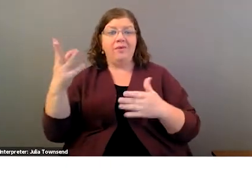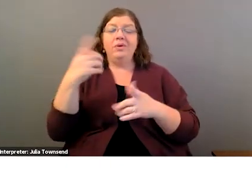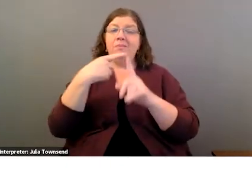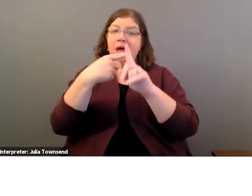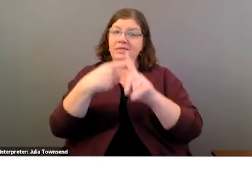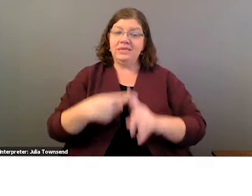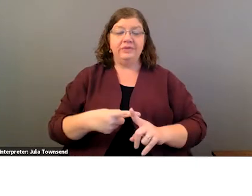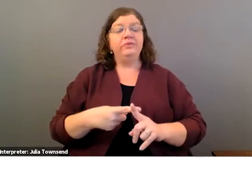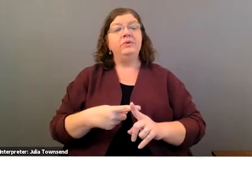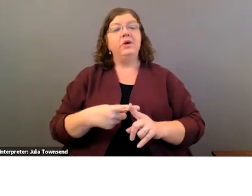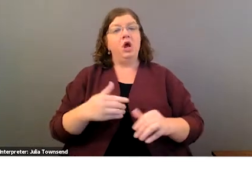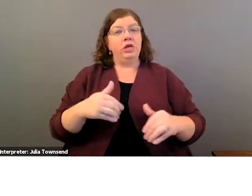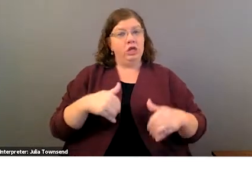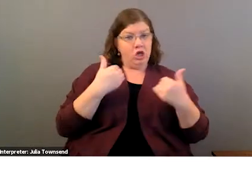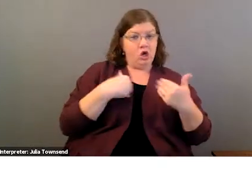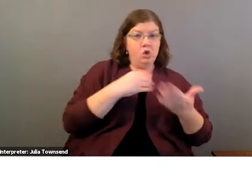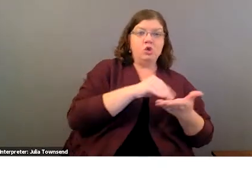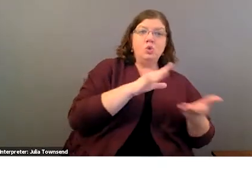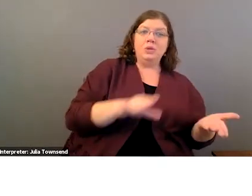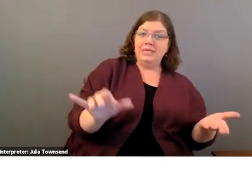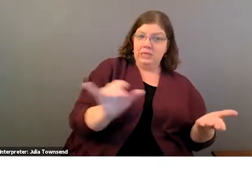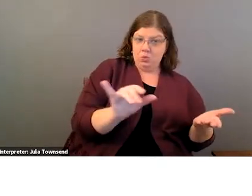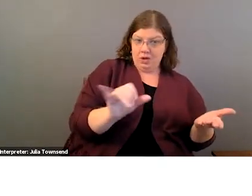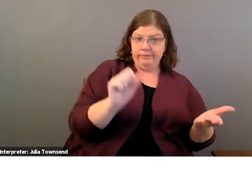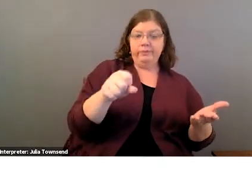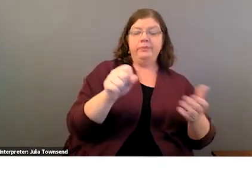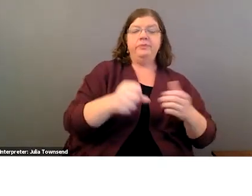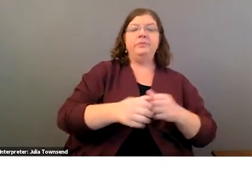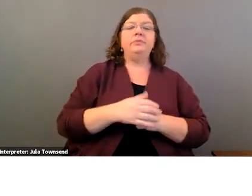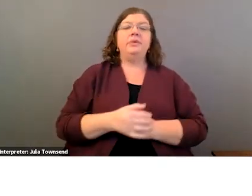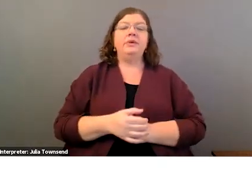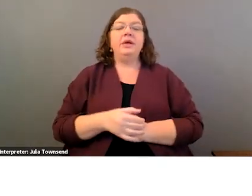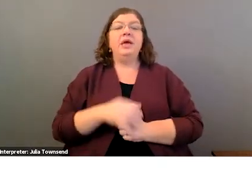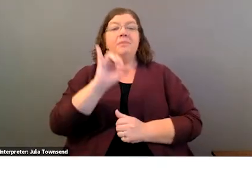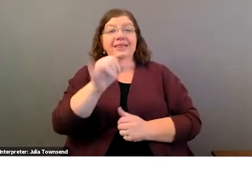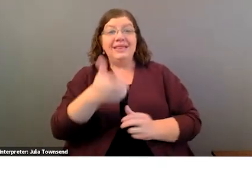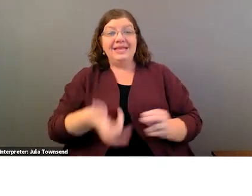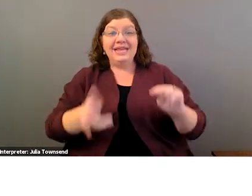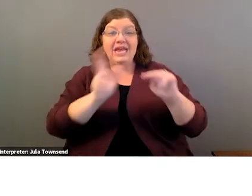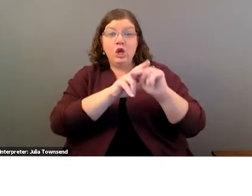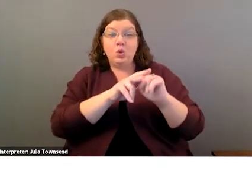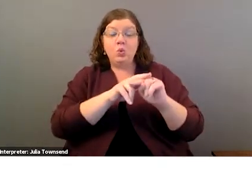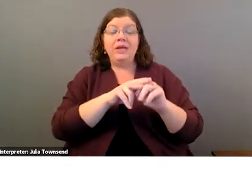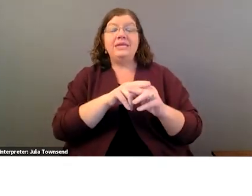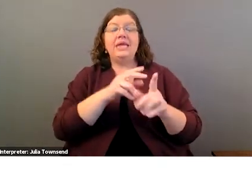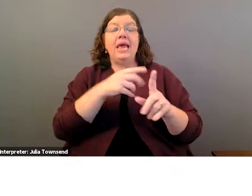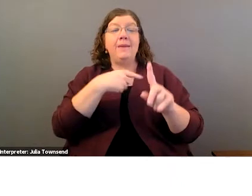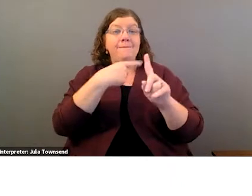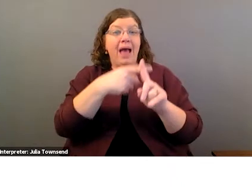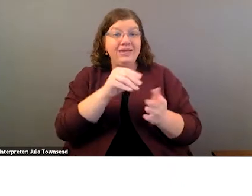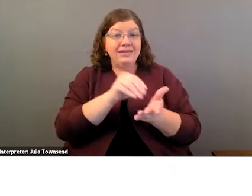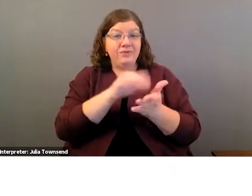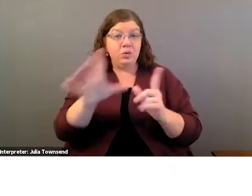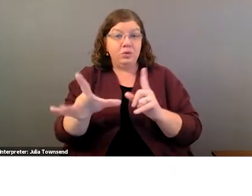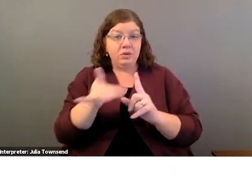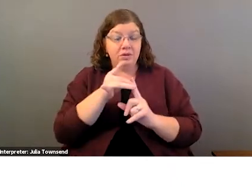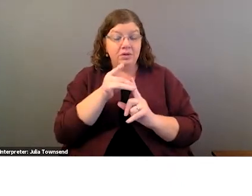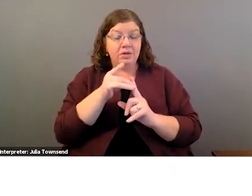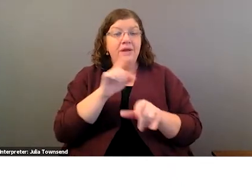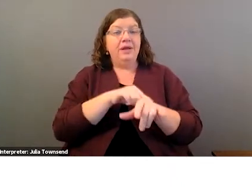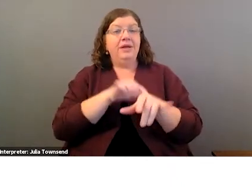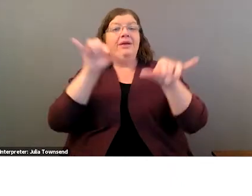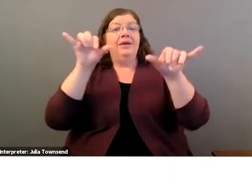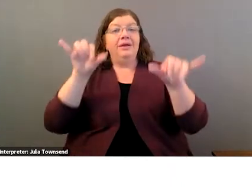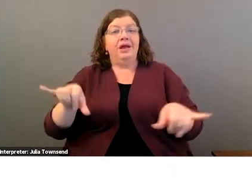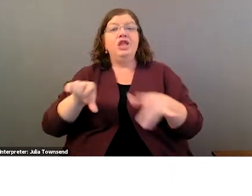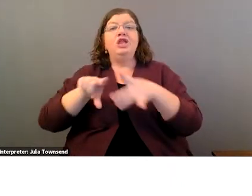amongst younger students as well. But this increase in positive student cases, it coincided with the